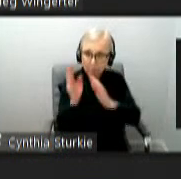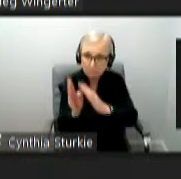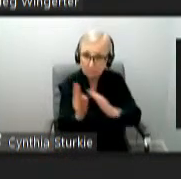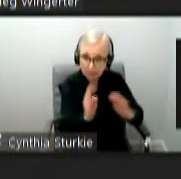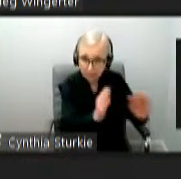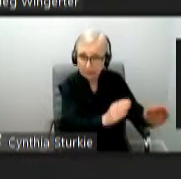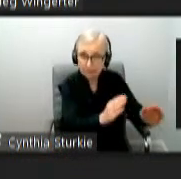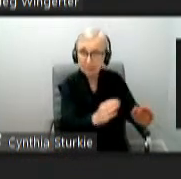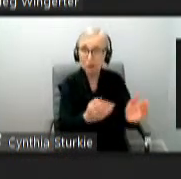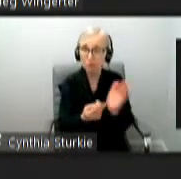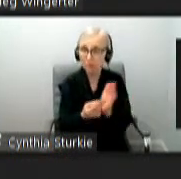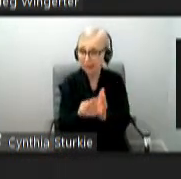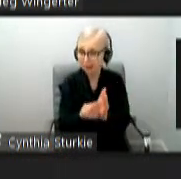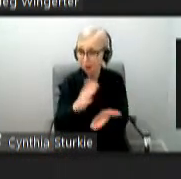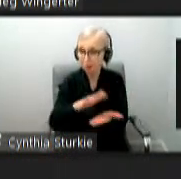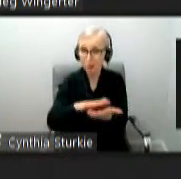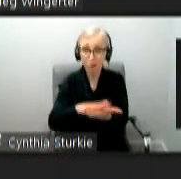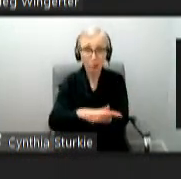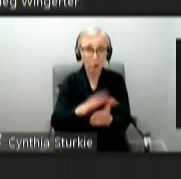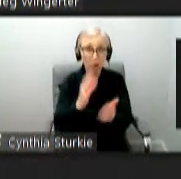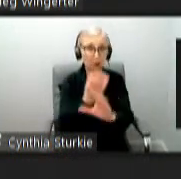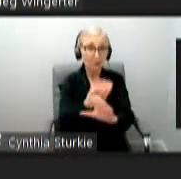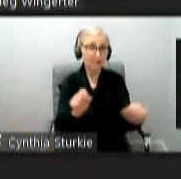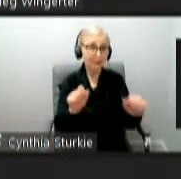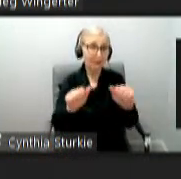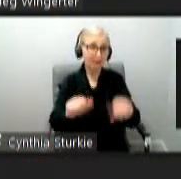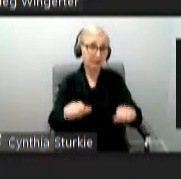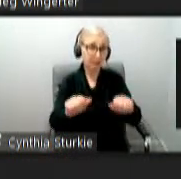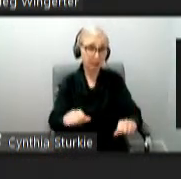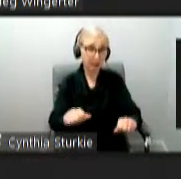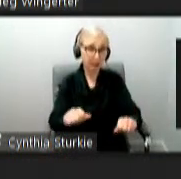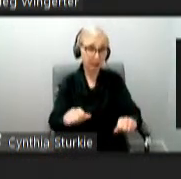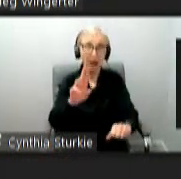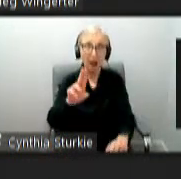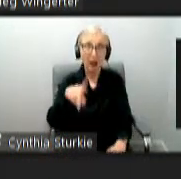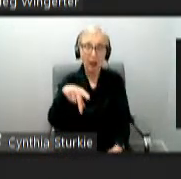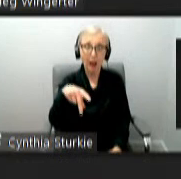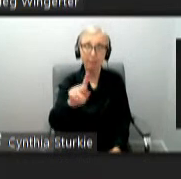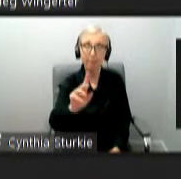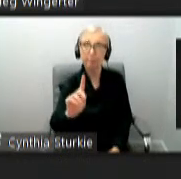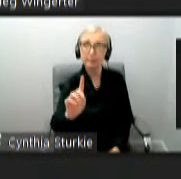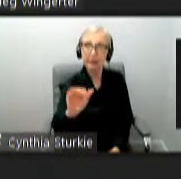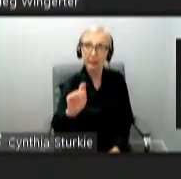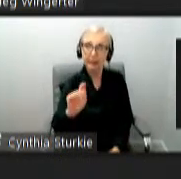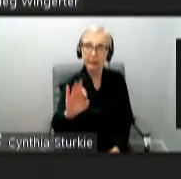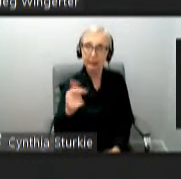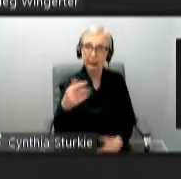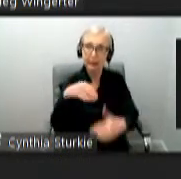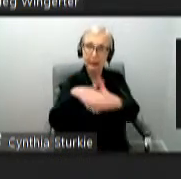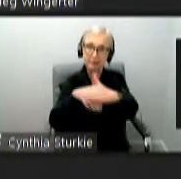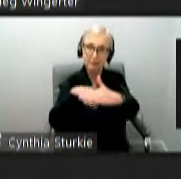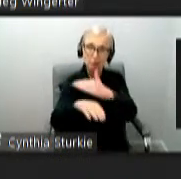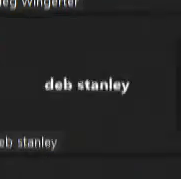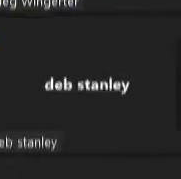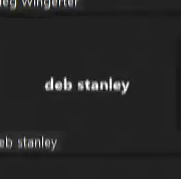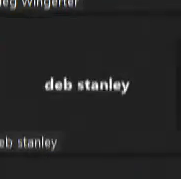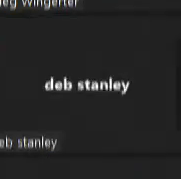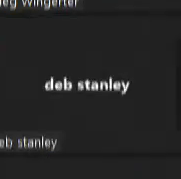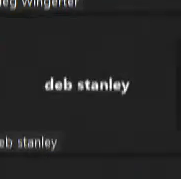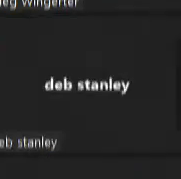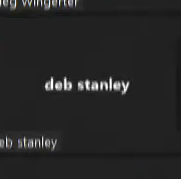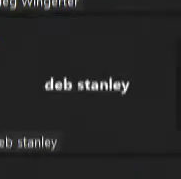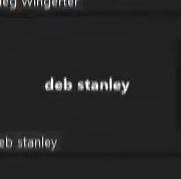our schools are as safe as possible. Also working on updating access to new testing strategies in the